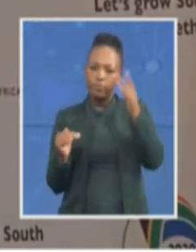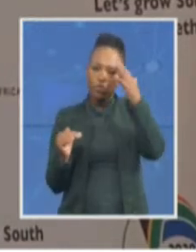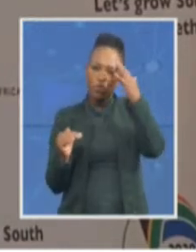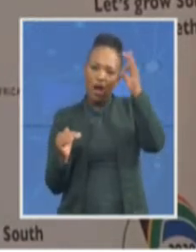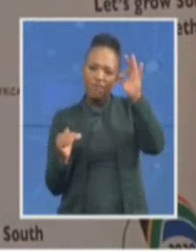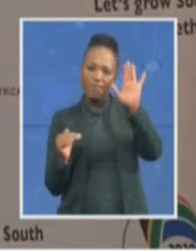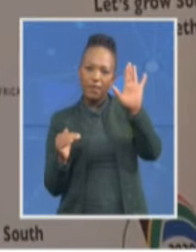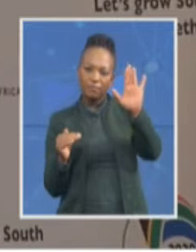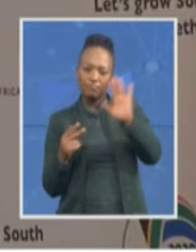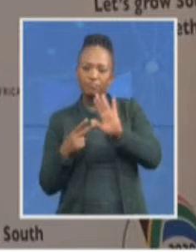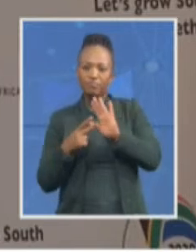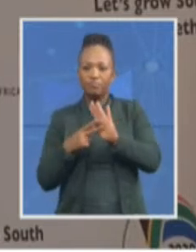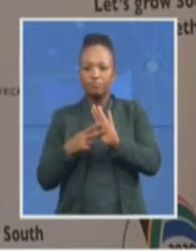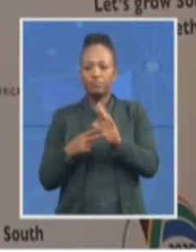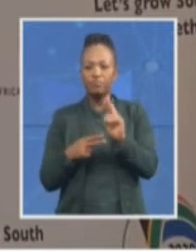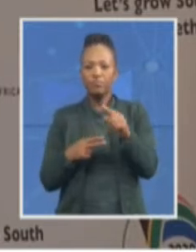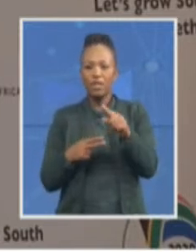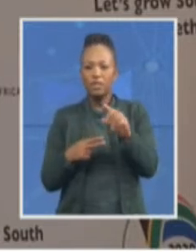justice,